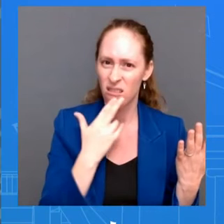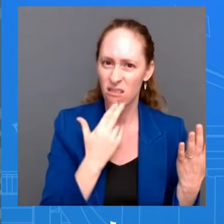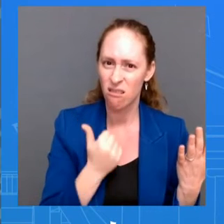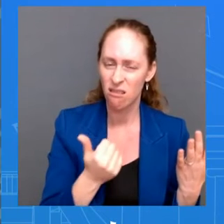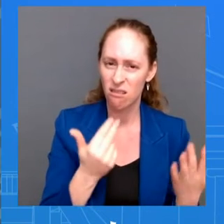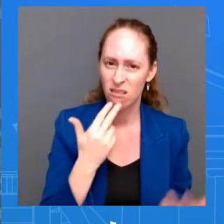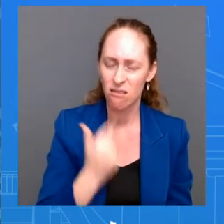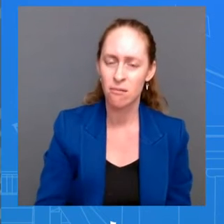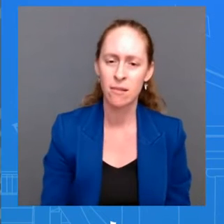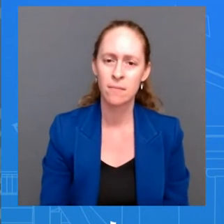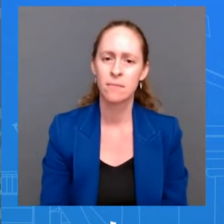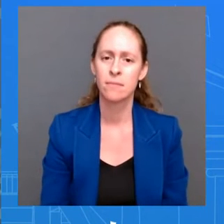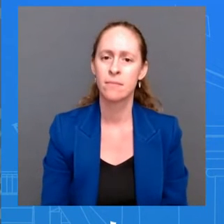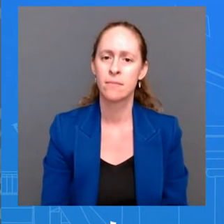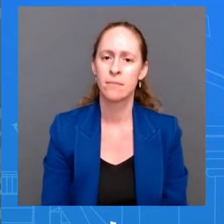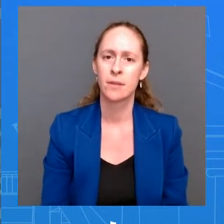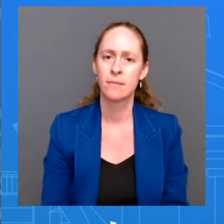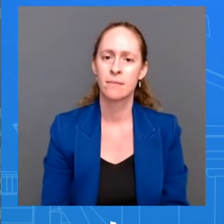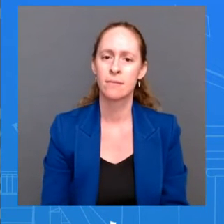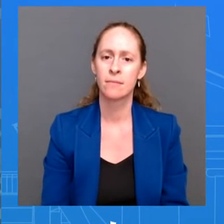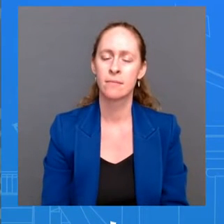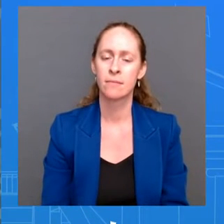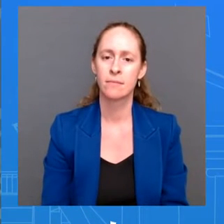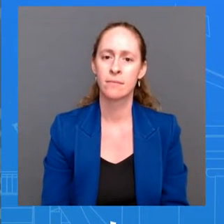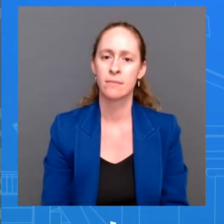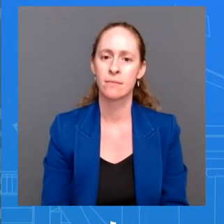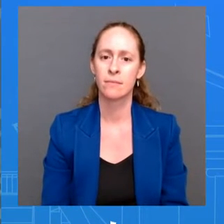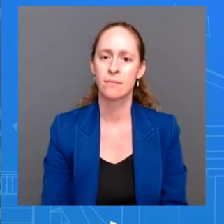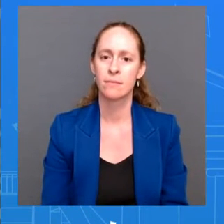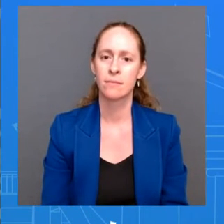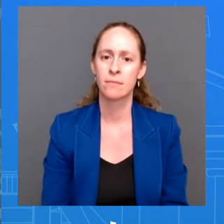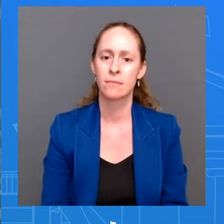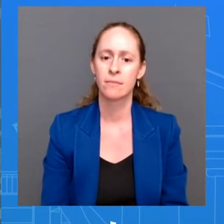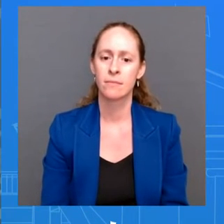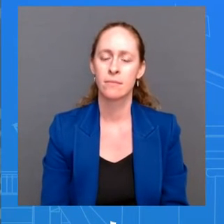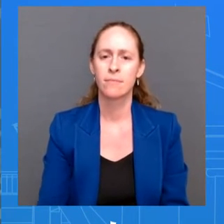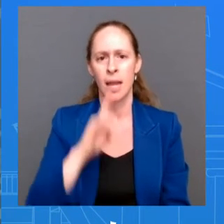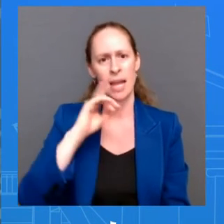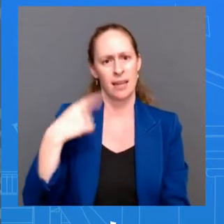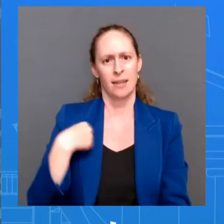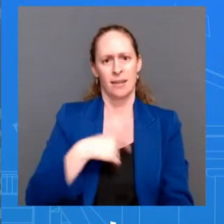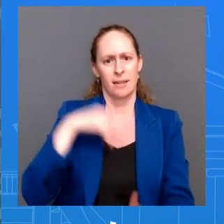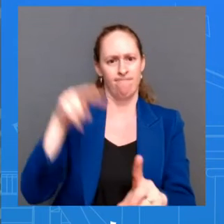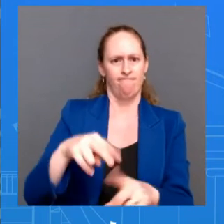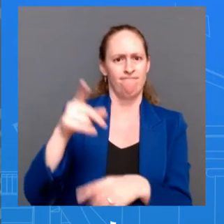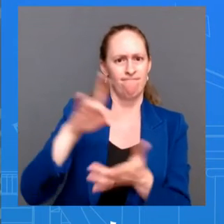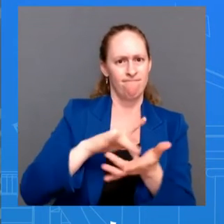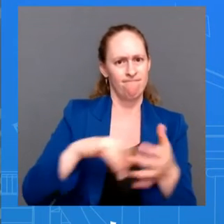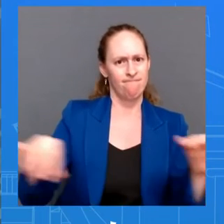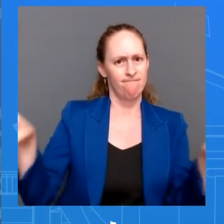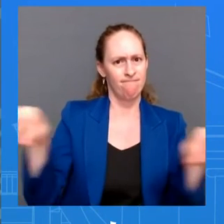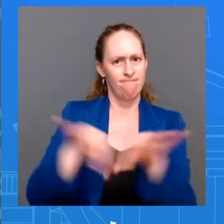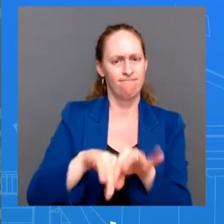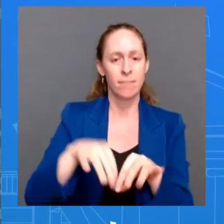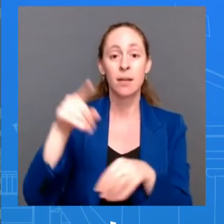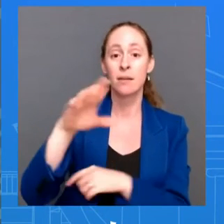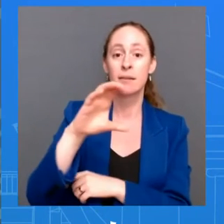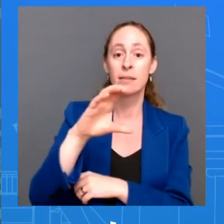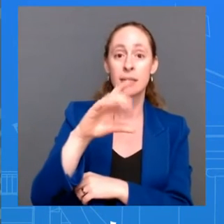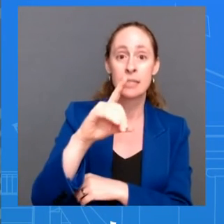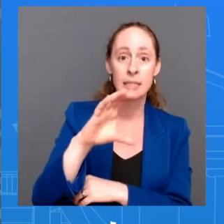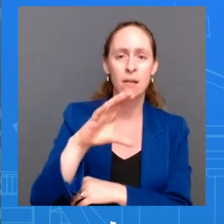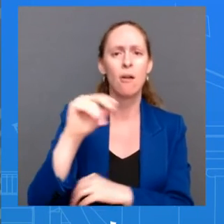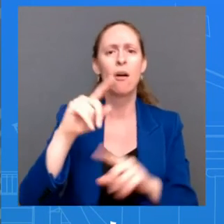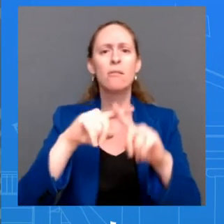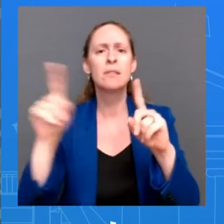priority of the federal response. CDC and FDA are working on a range of actions to do exactly that. It's important to note that when it comes